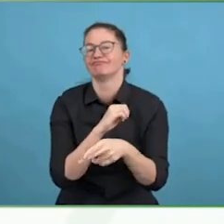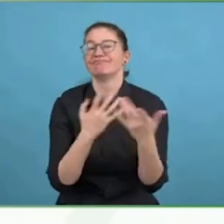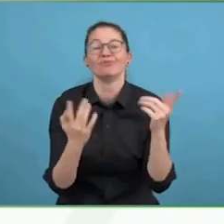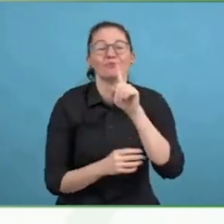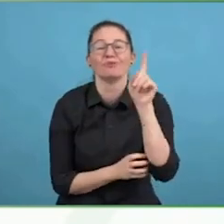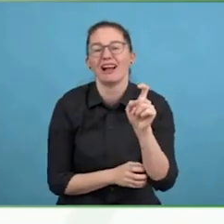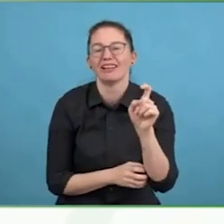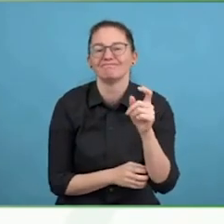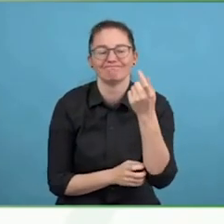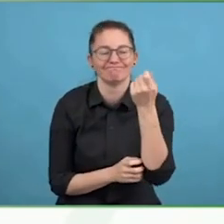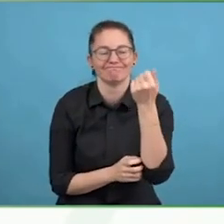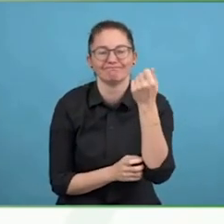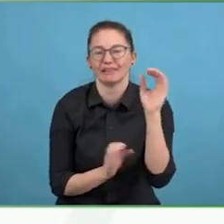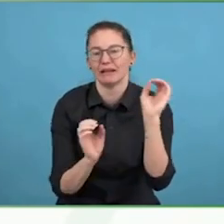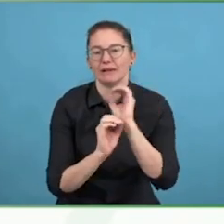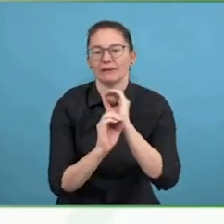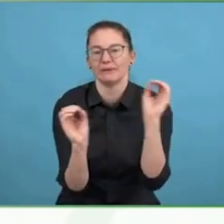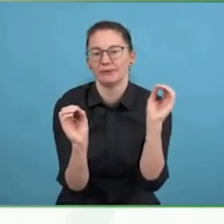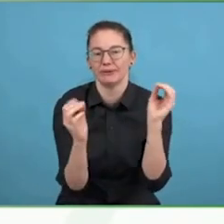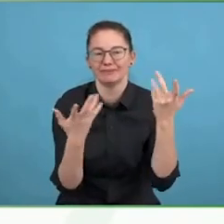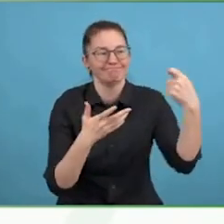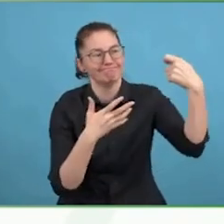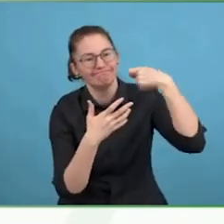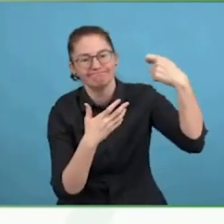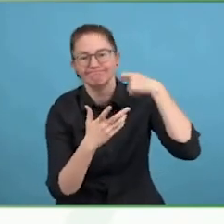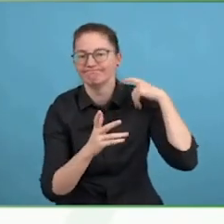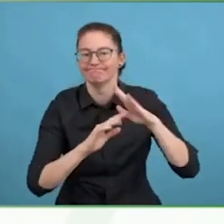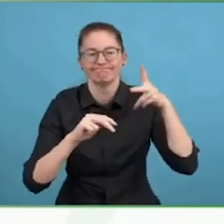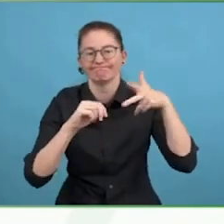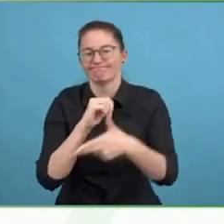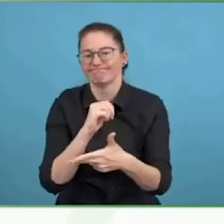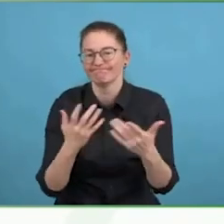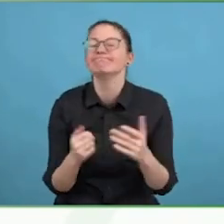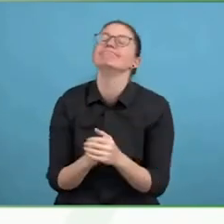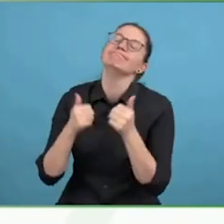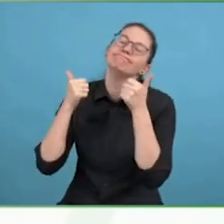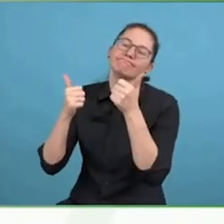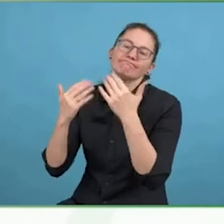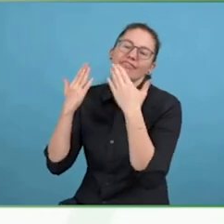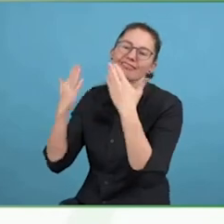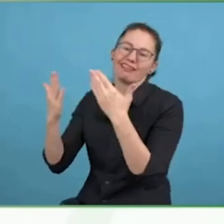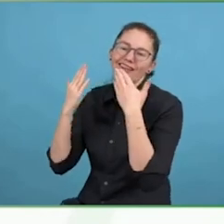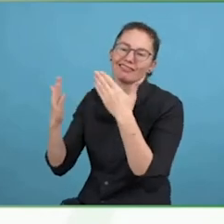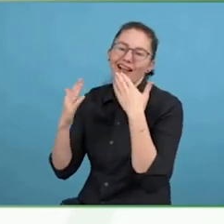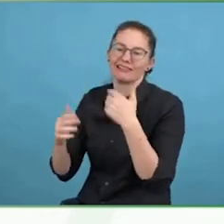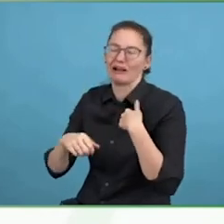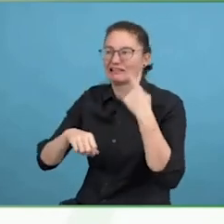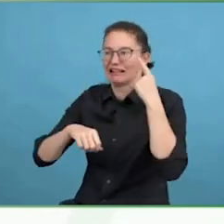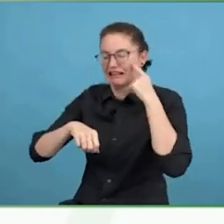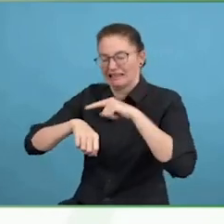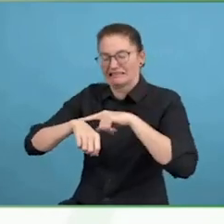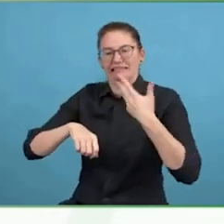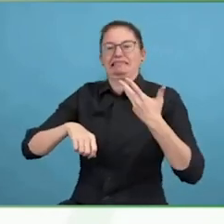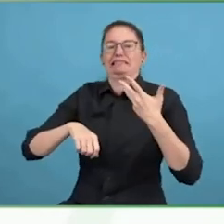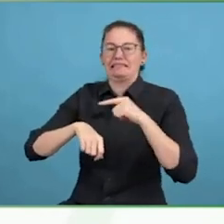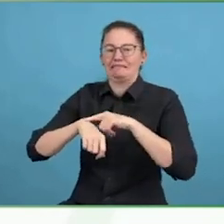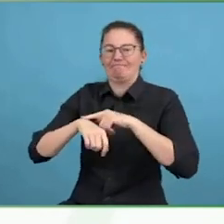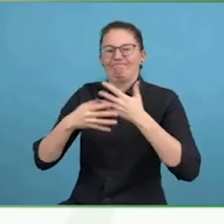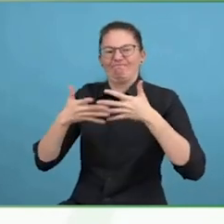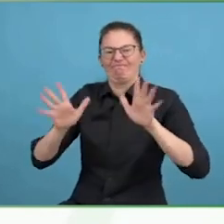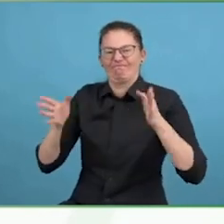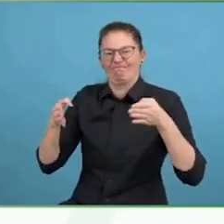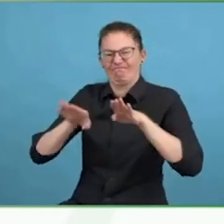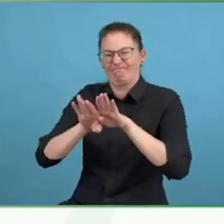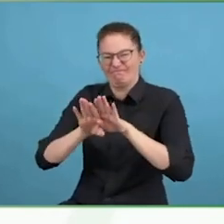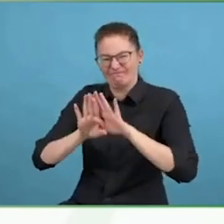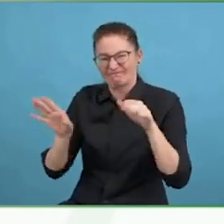I would like to say is thank you, Ali. Your example was absolutely great. I appreciate your going into the detail that you did.